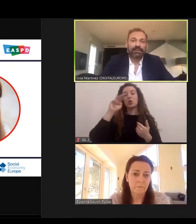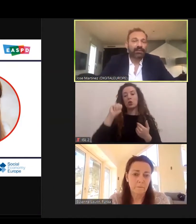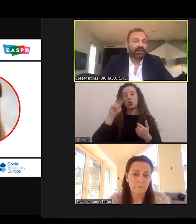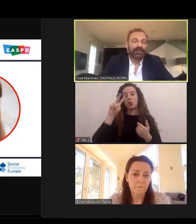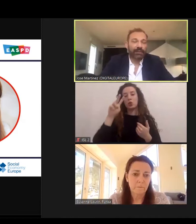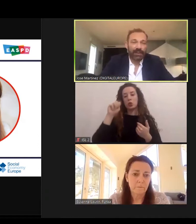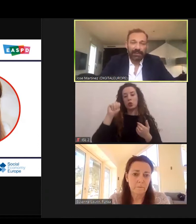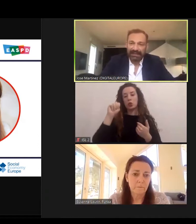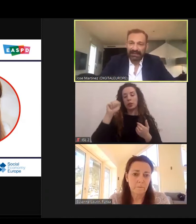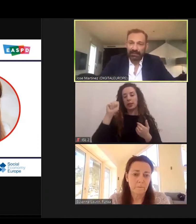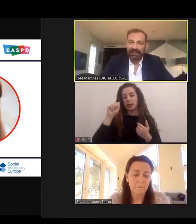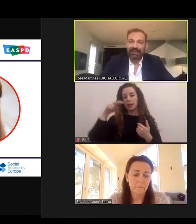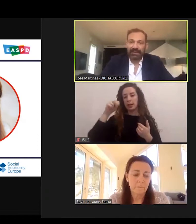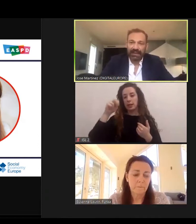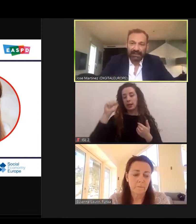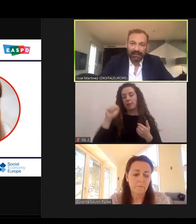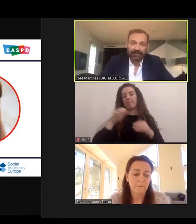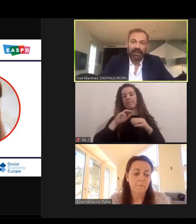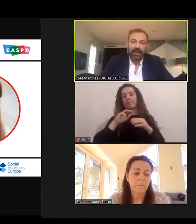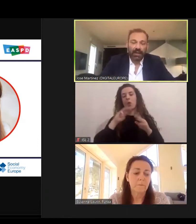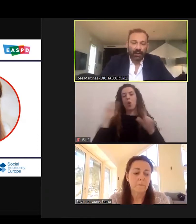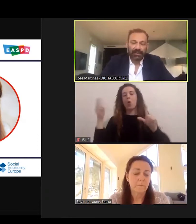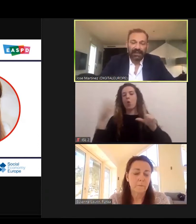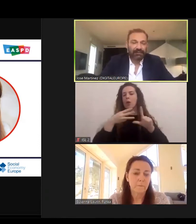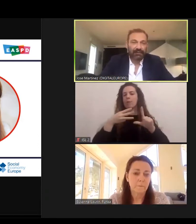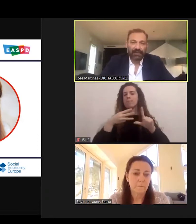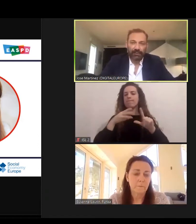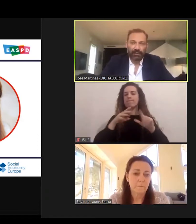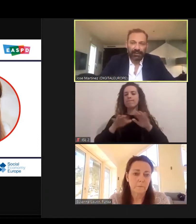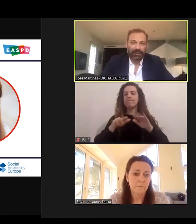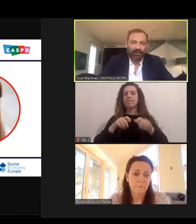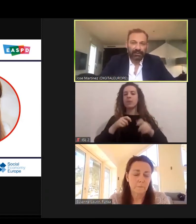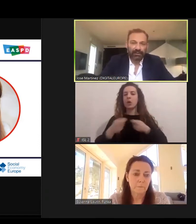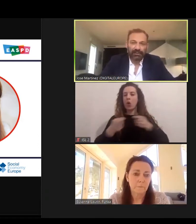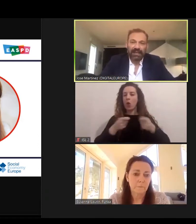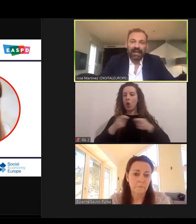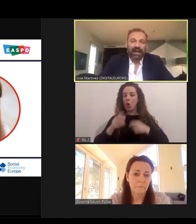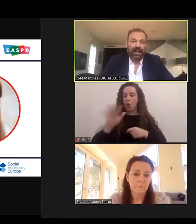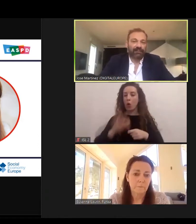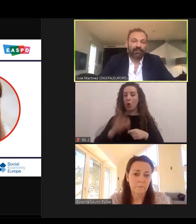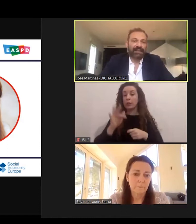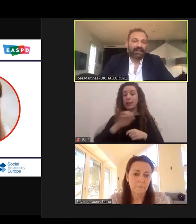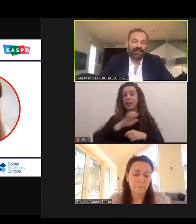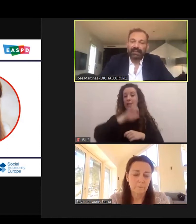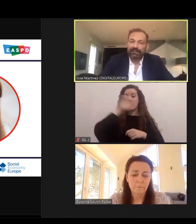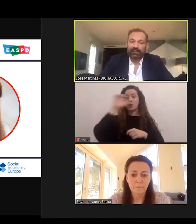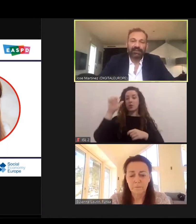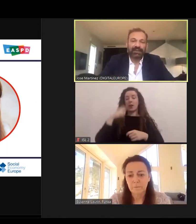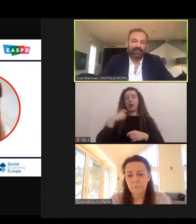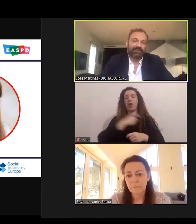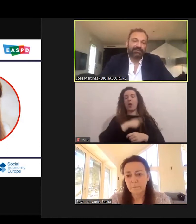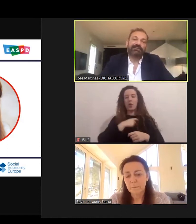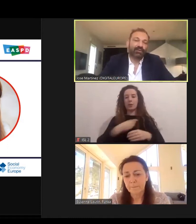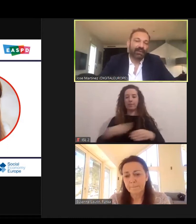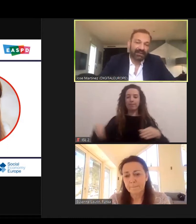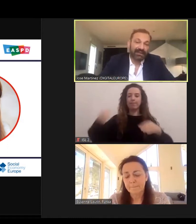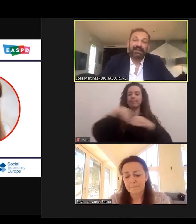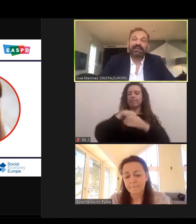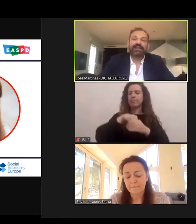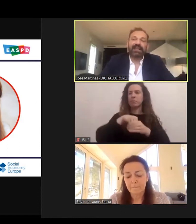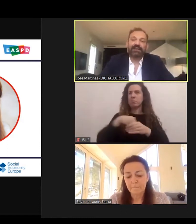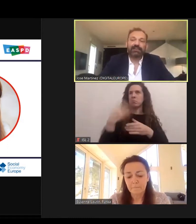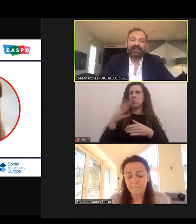Funka. Funka is a European market-leading accessibility consultancy from Sweden. And she is also the